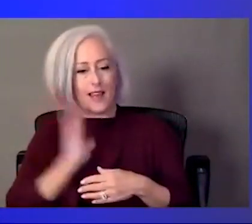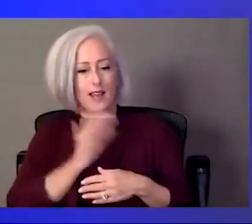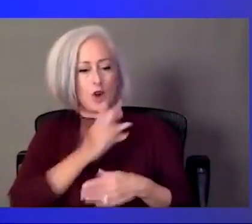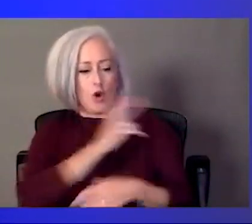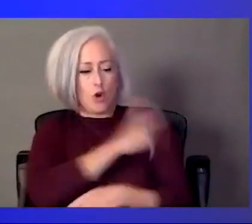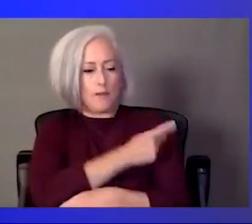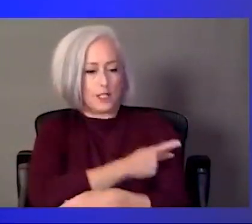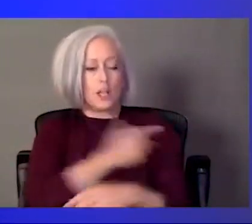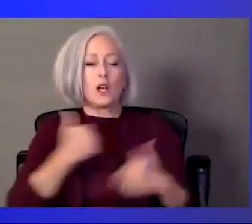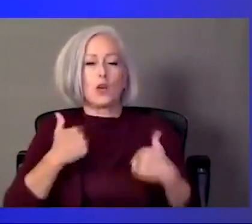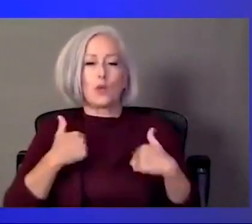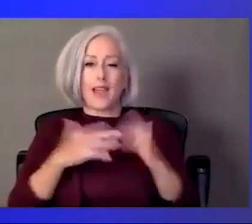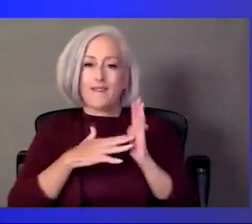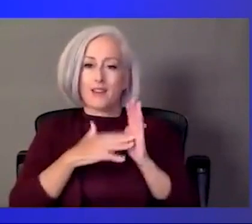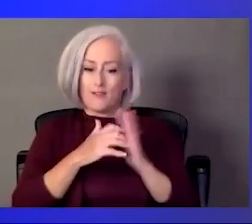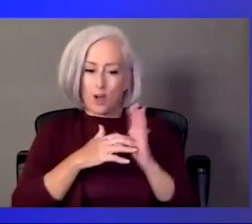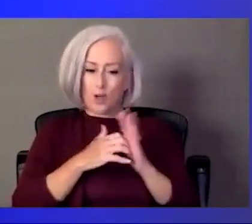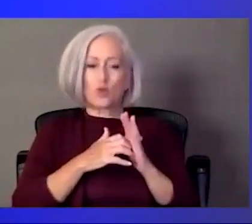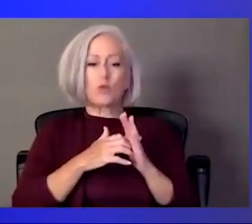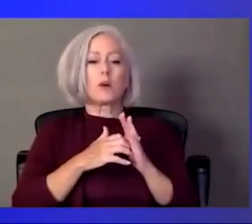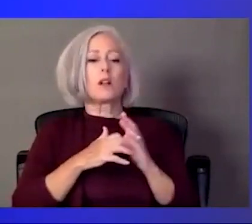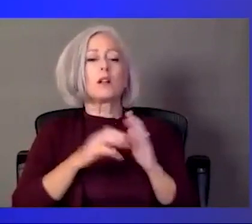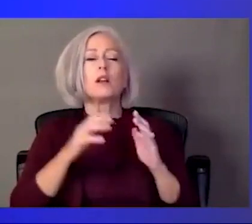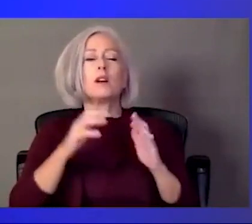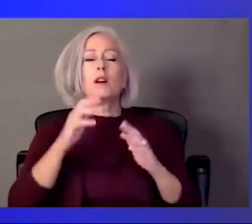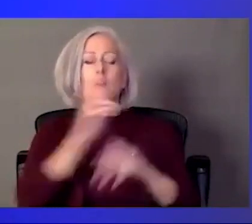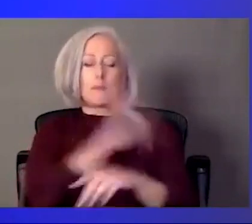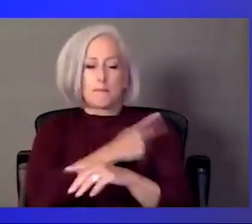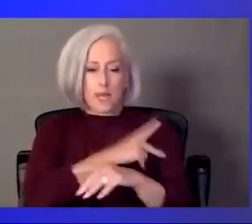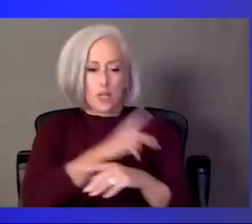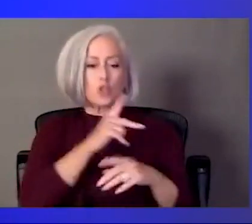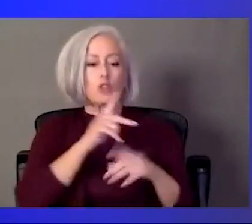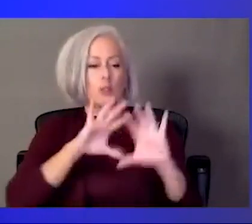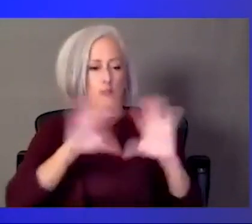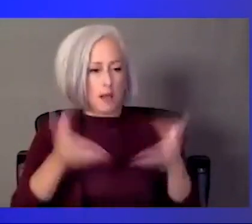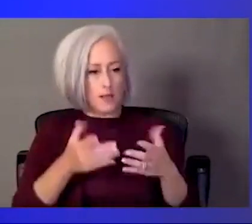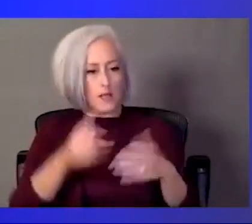patient population in terms of their blood counts, because they have blood cancers in